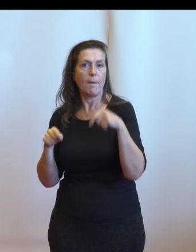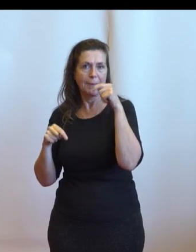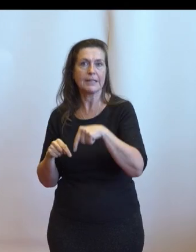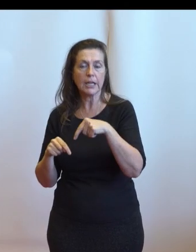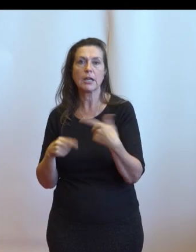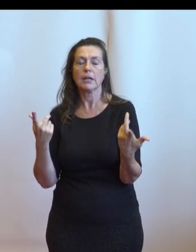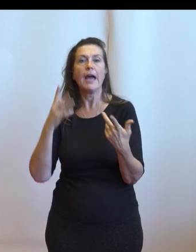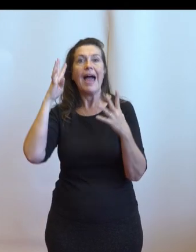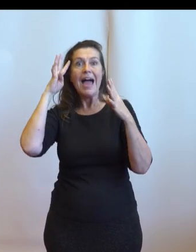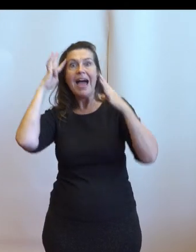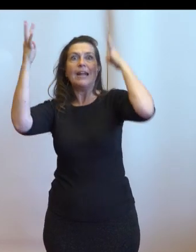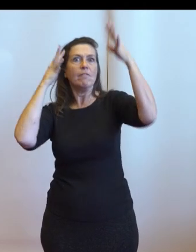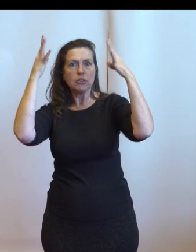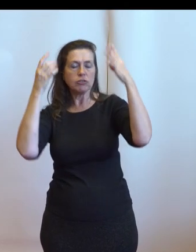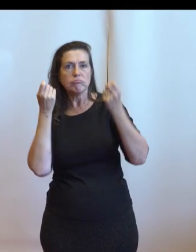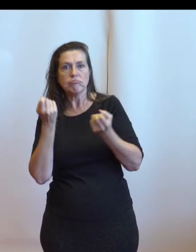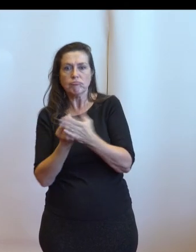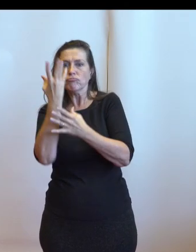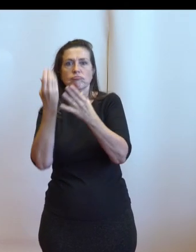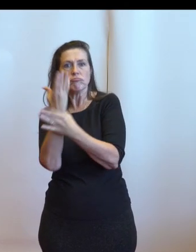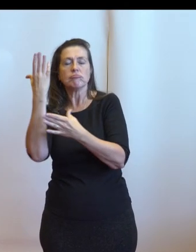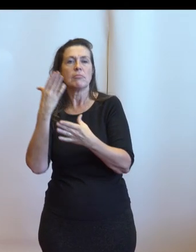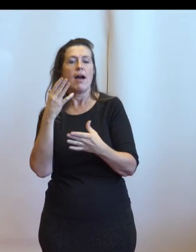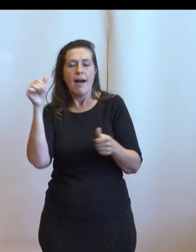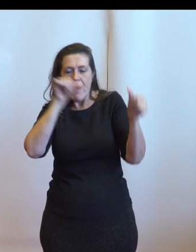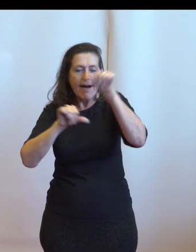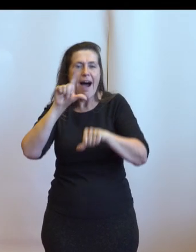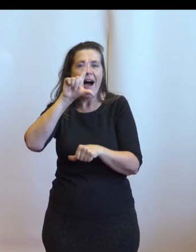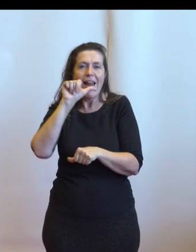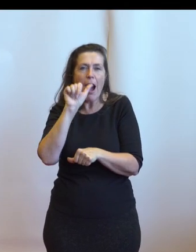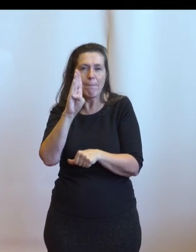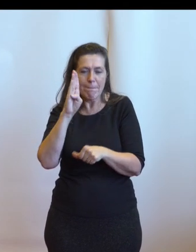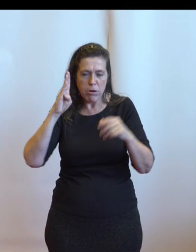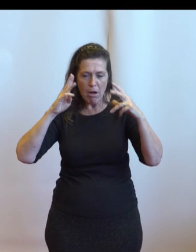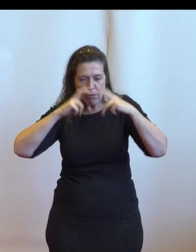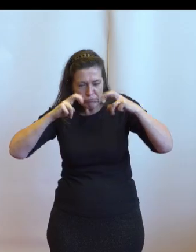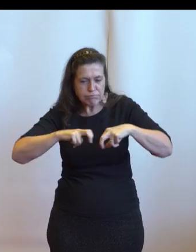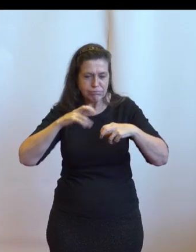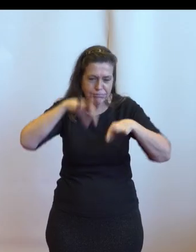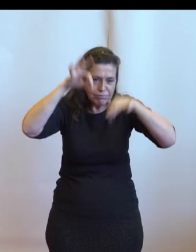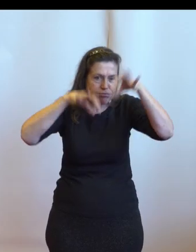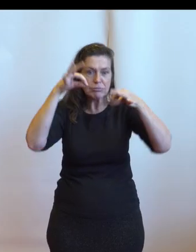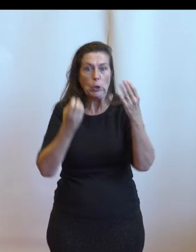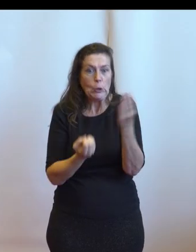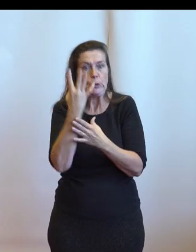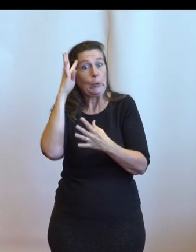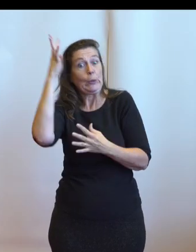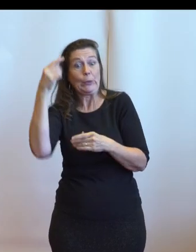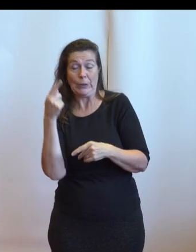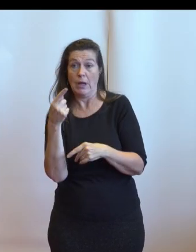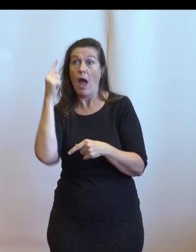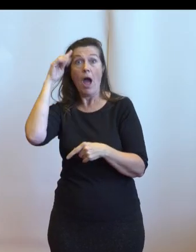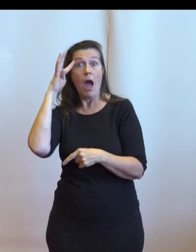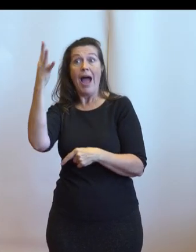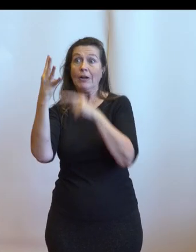our innovation labs to say, okay, let us know what our people need today, and we will try to define some innovations that are going to